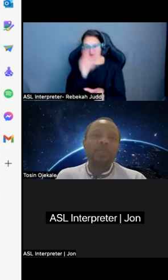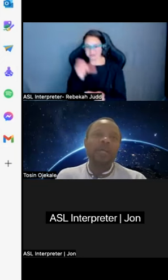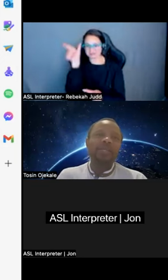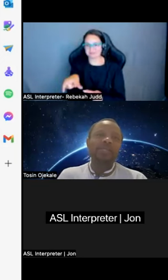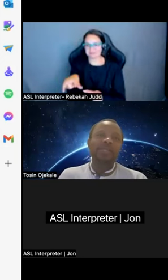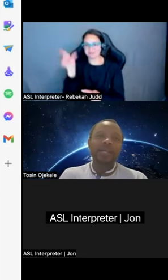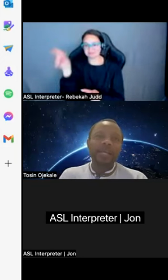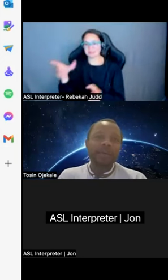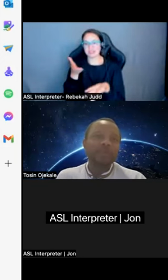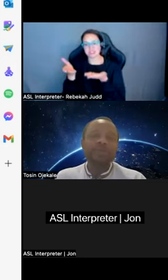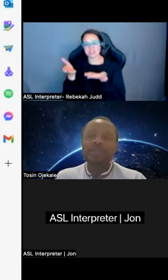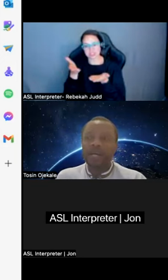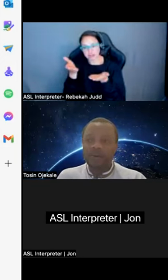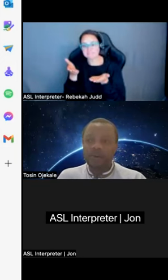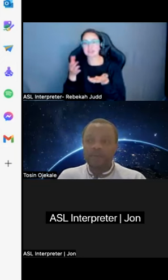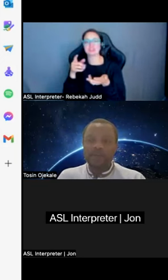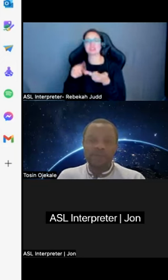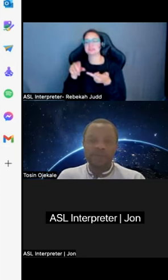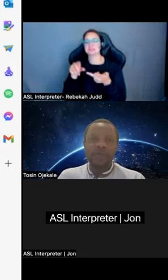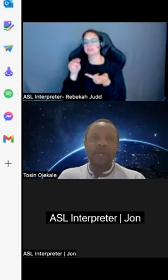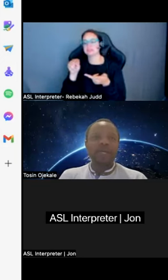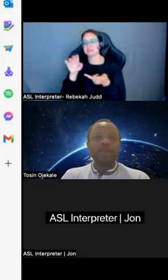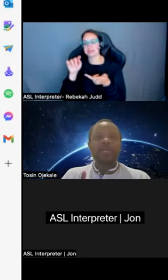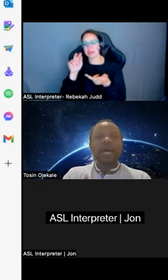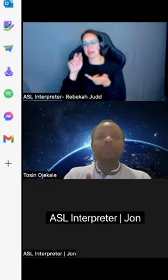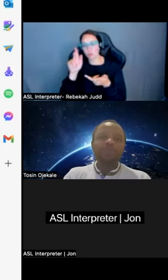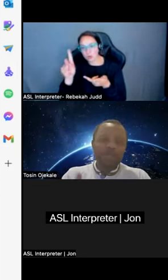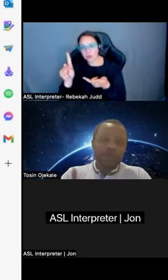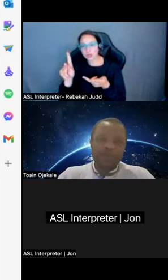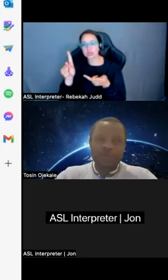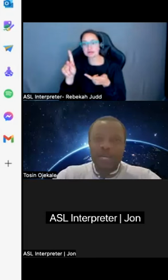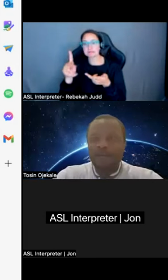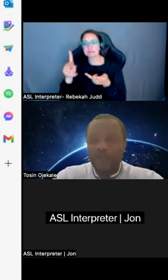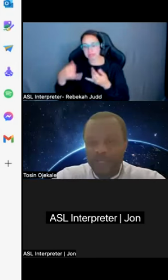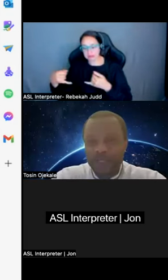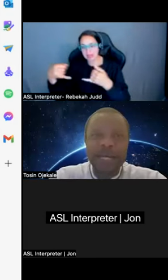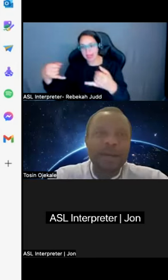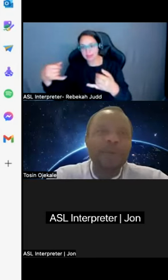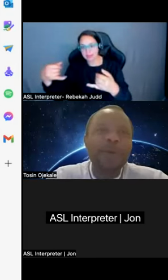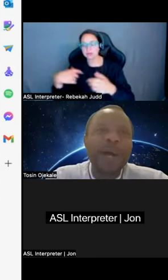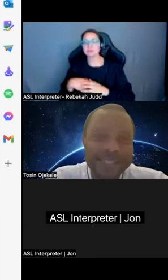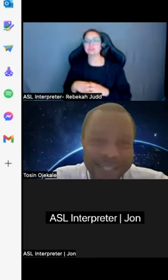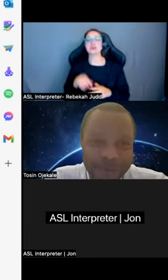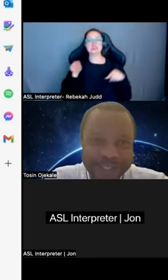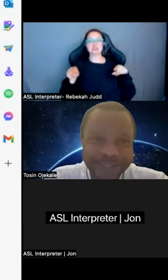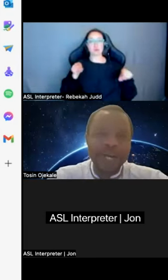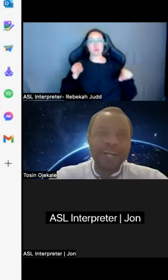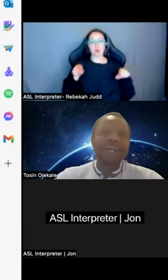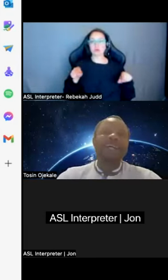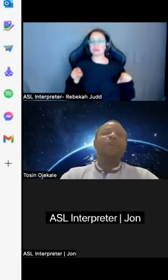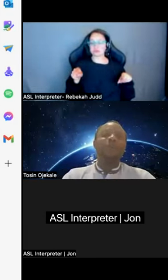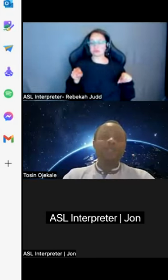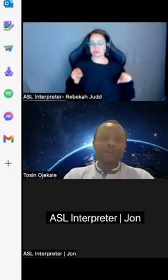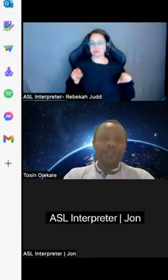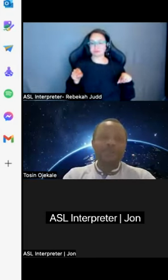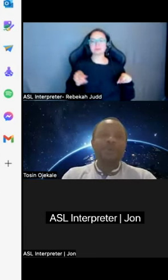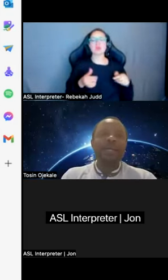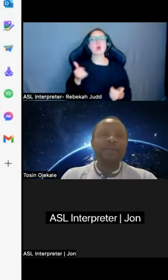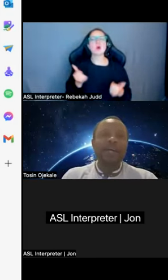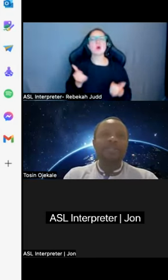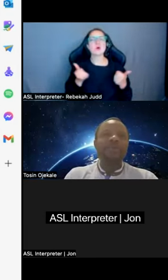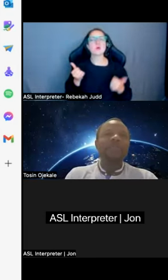network component, the cables, and all of those. So now between those two that I've mentioned, now I'm going to ask the question back. Which of